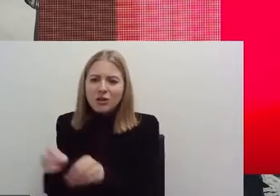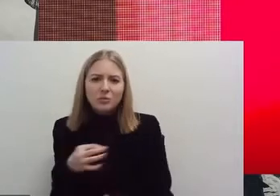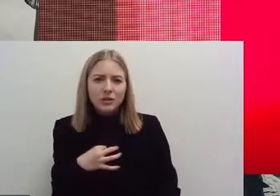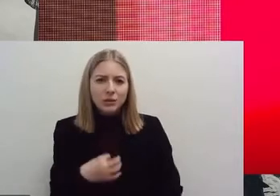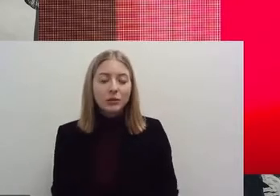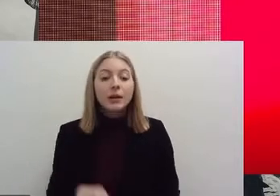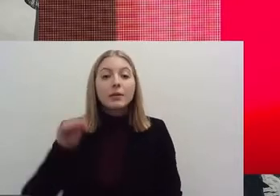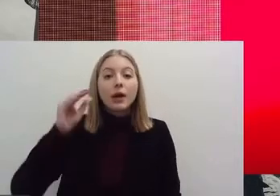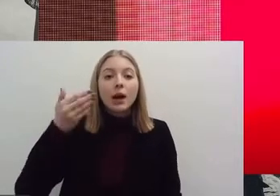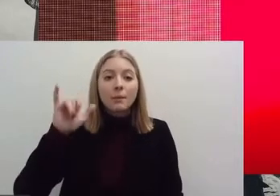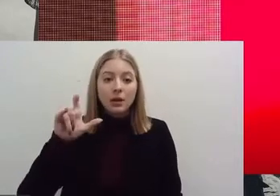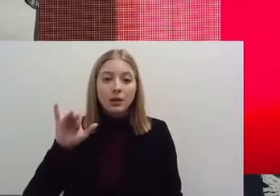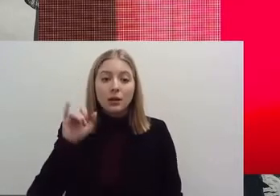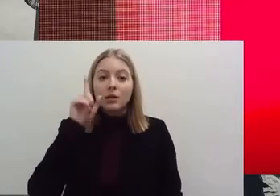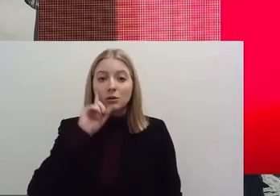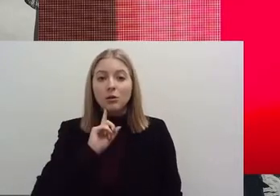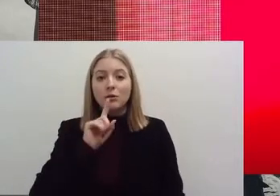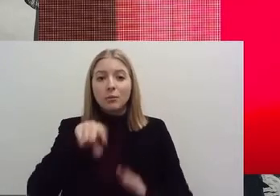your last years of school,